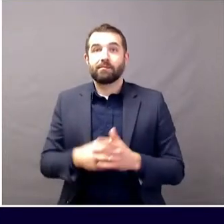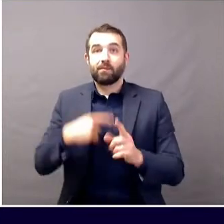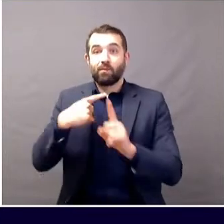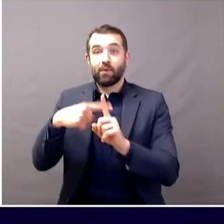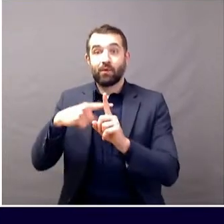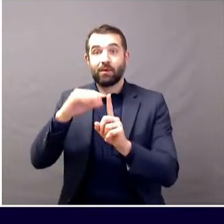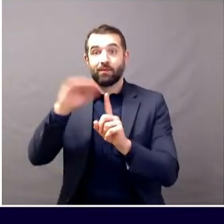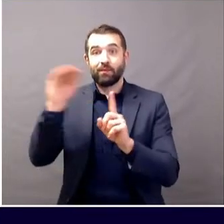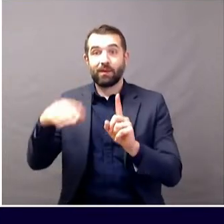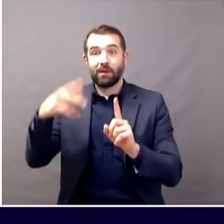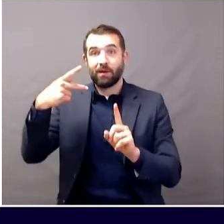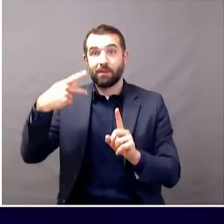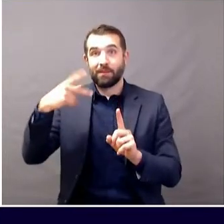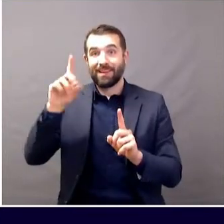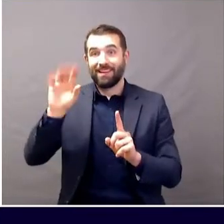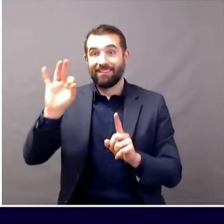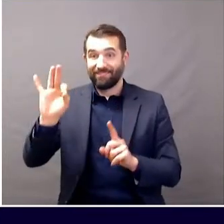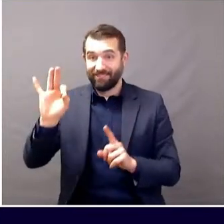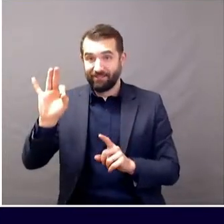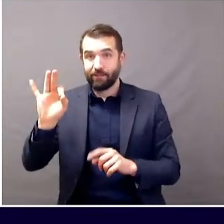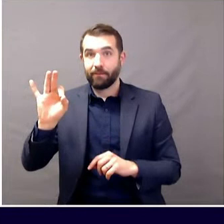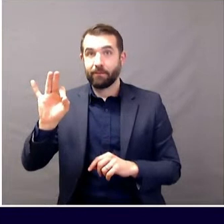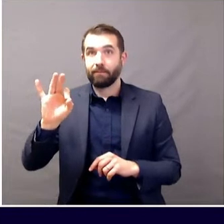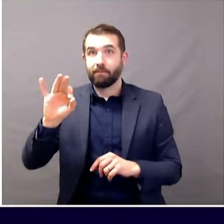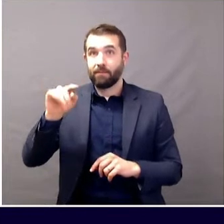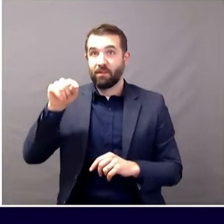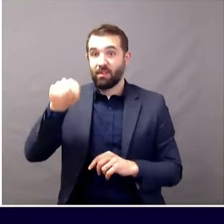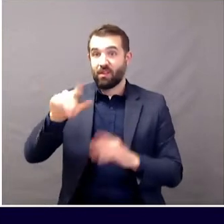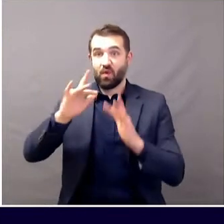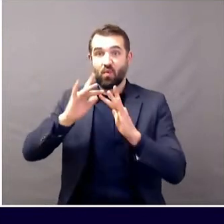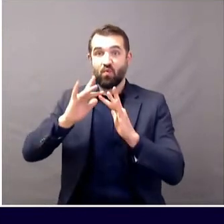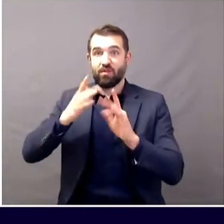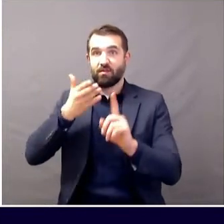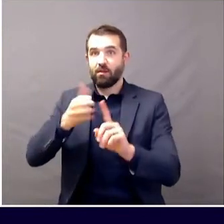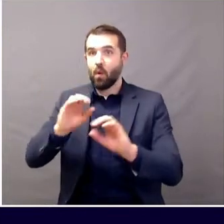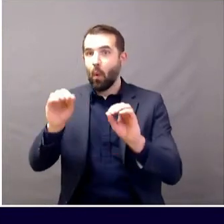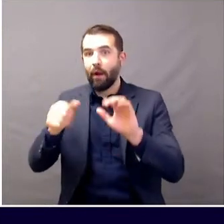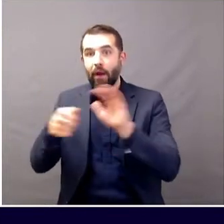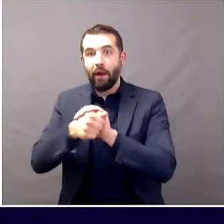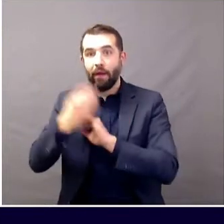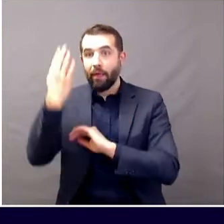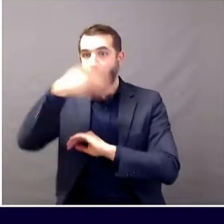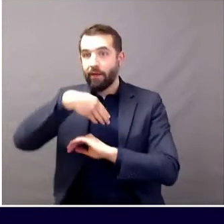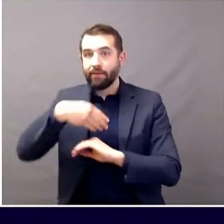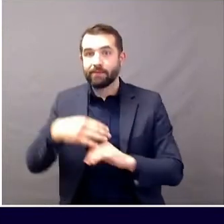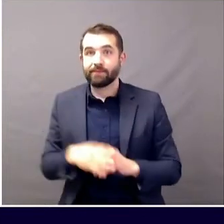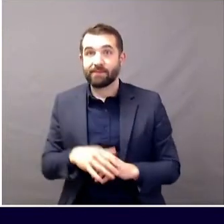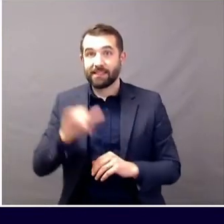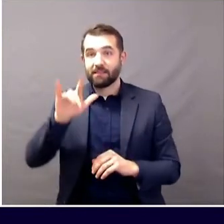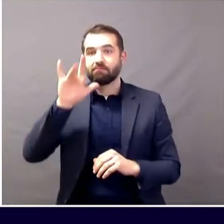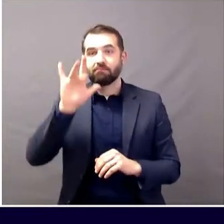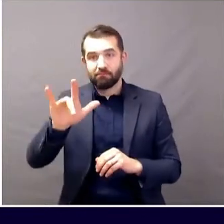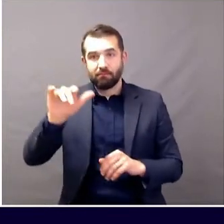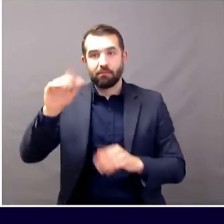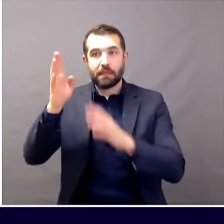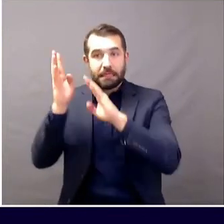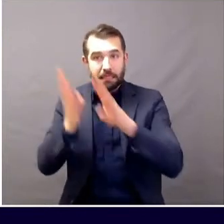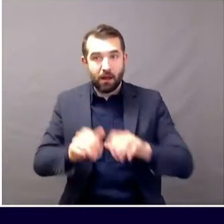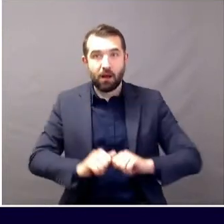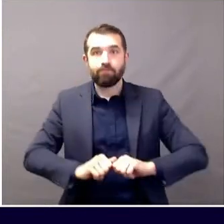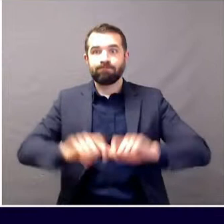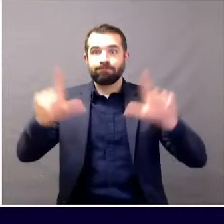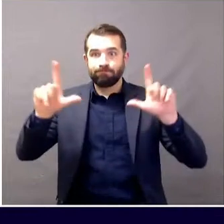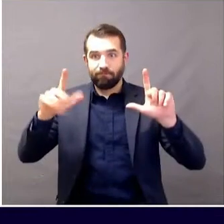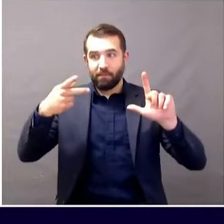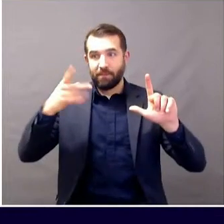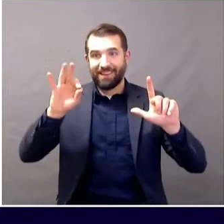but it is found on our website. We're not hiding those data. There's a PDF that you can click on that's updated every